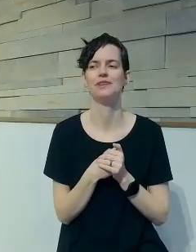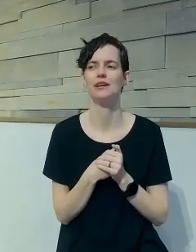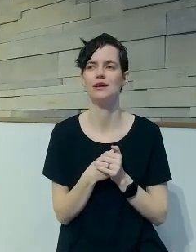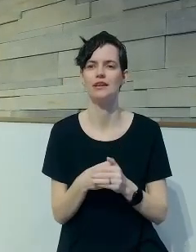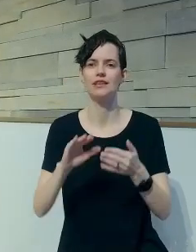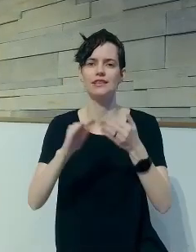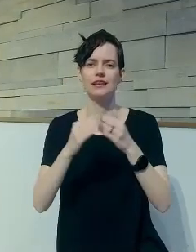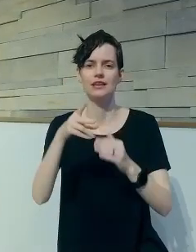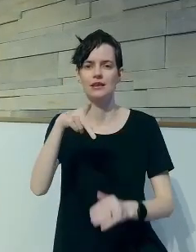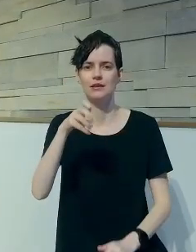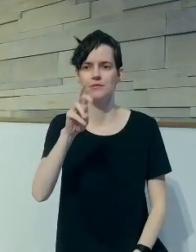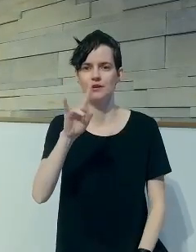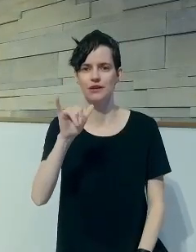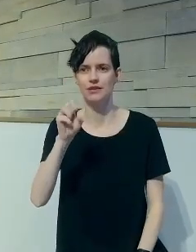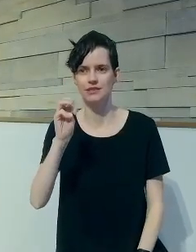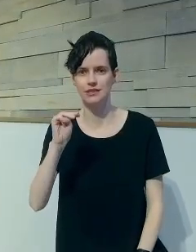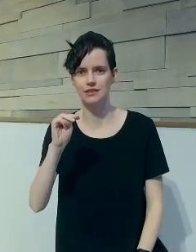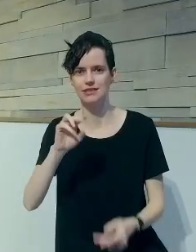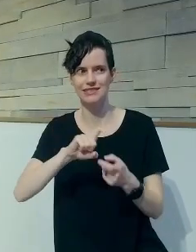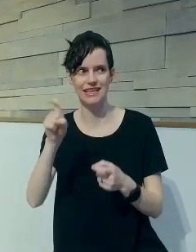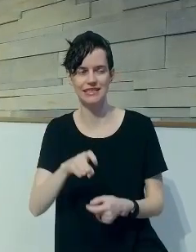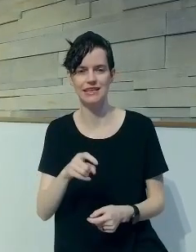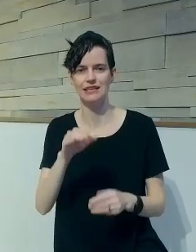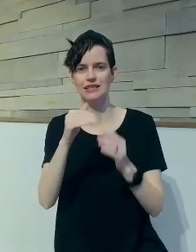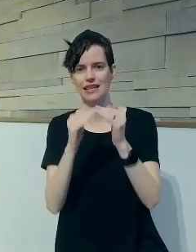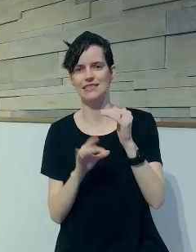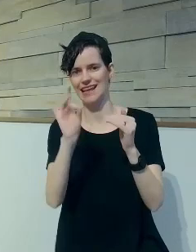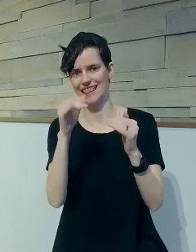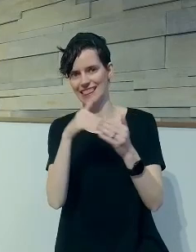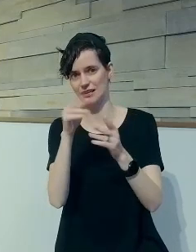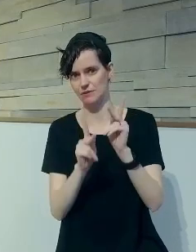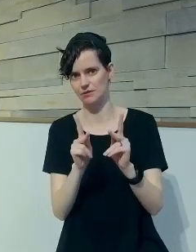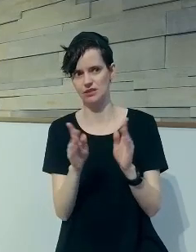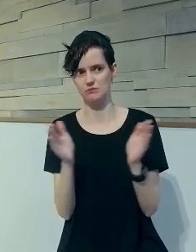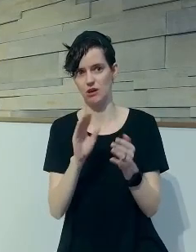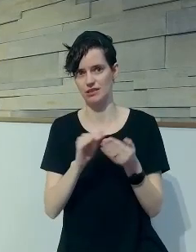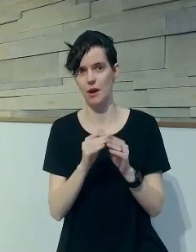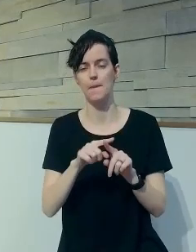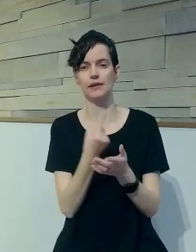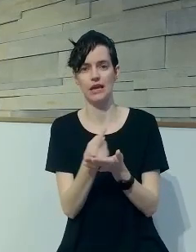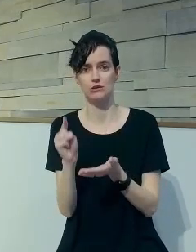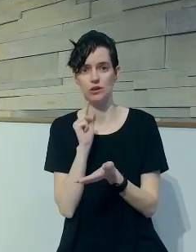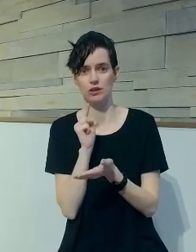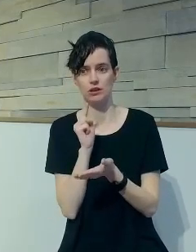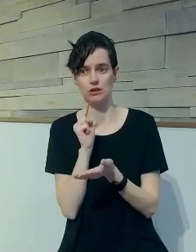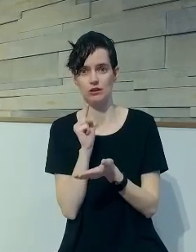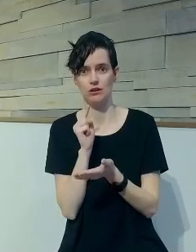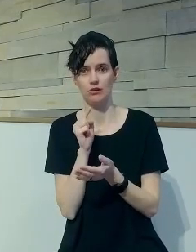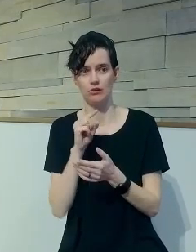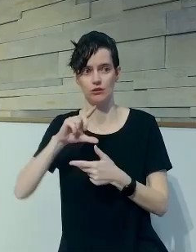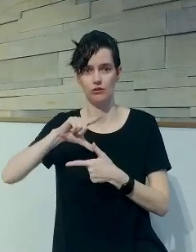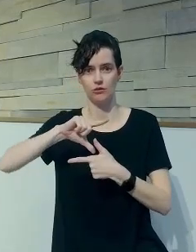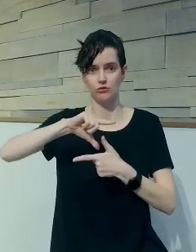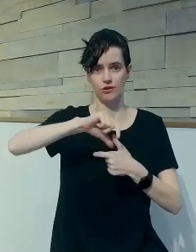Oh, the town of Perryton, Texas has fewer than 8,000 people in it. So it's a small town, but this last week, a